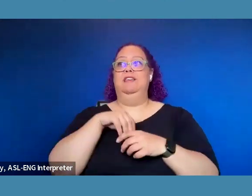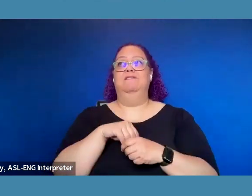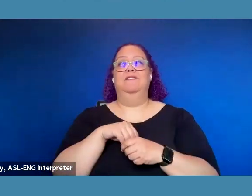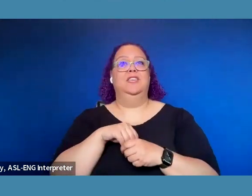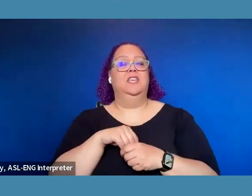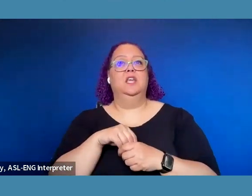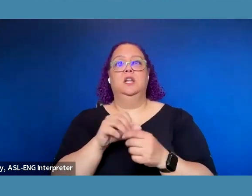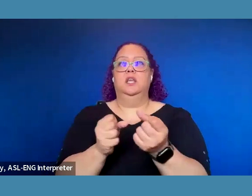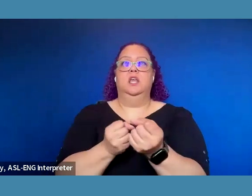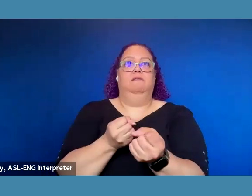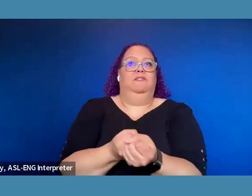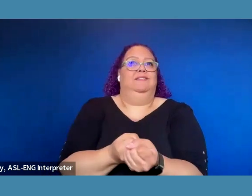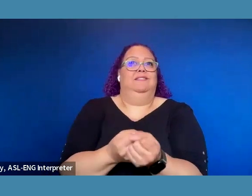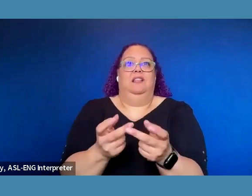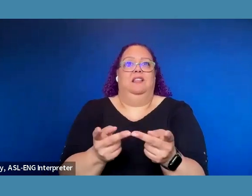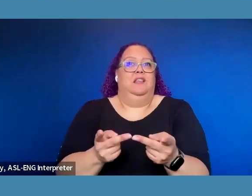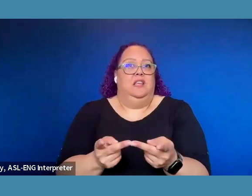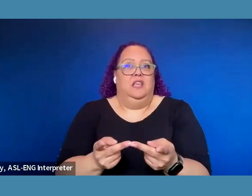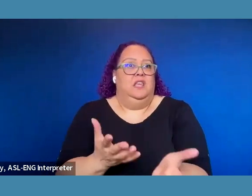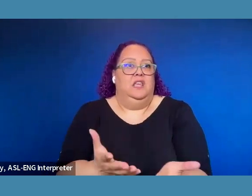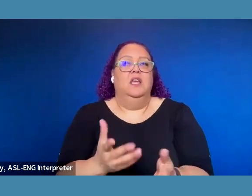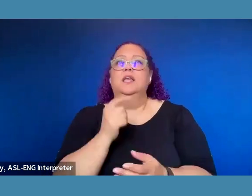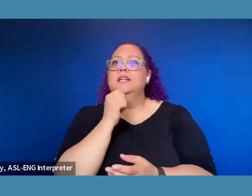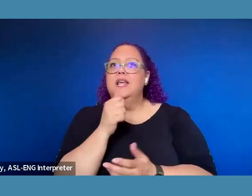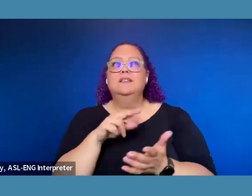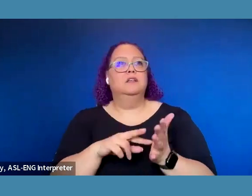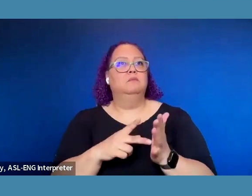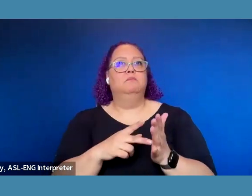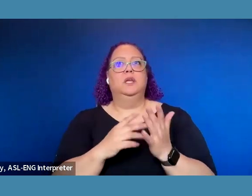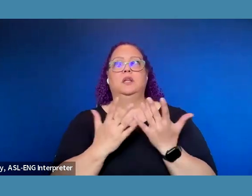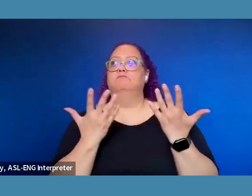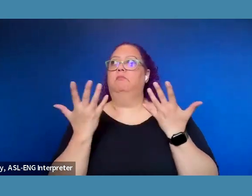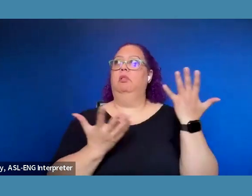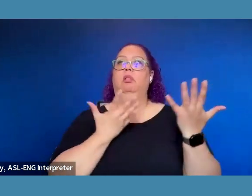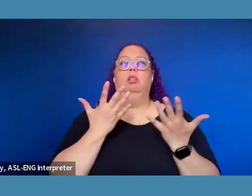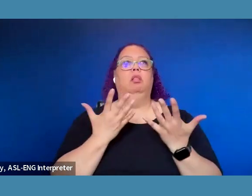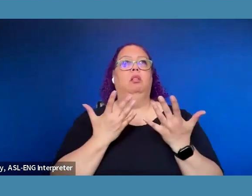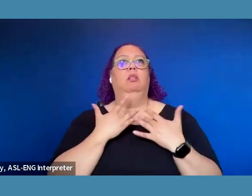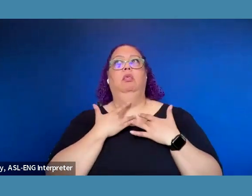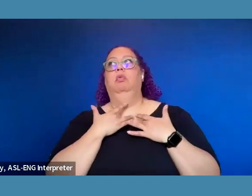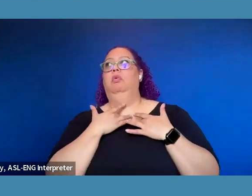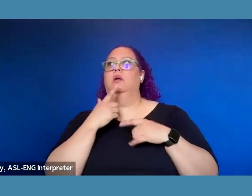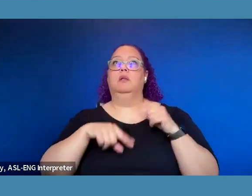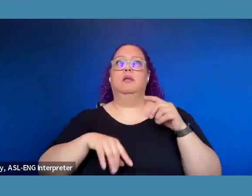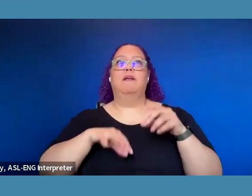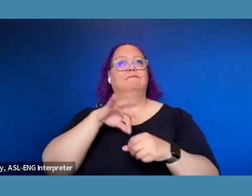of the ways that you have to vote, no matter where it is.